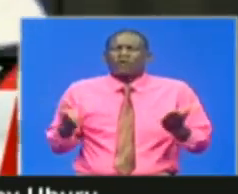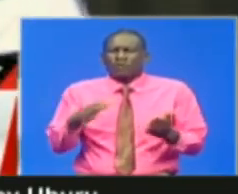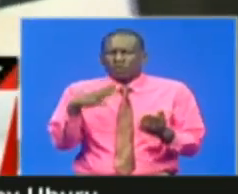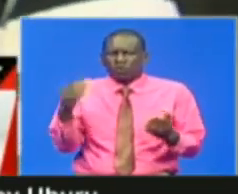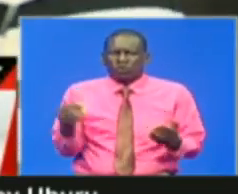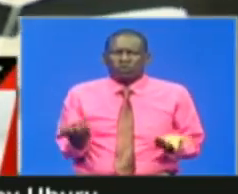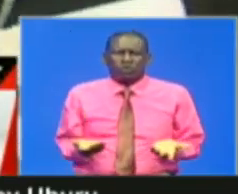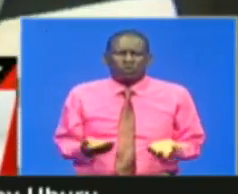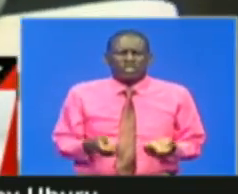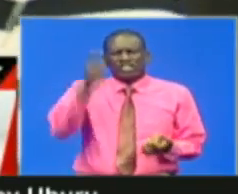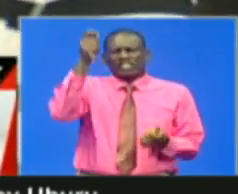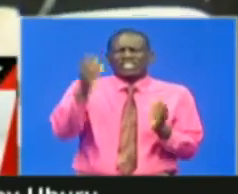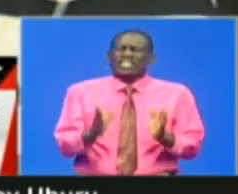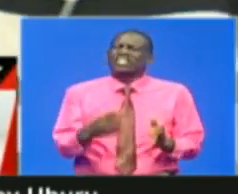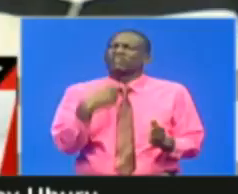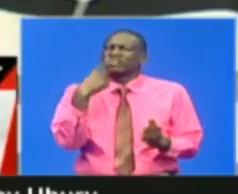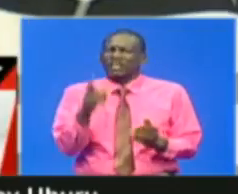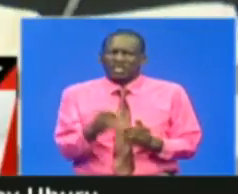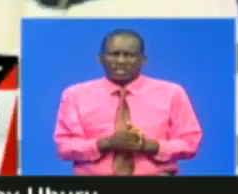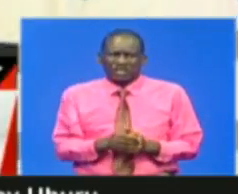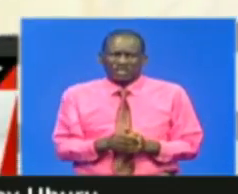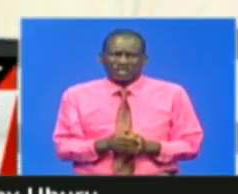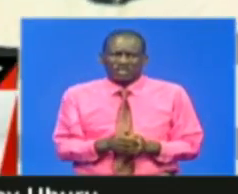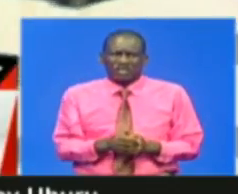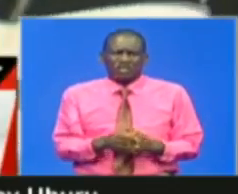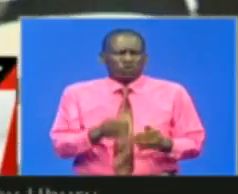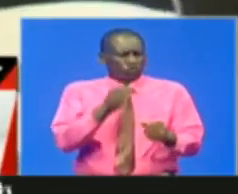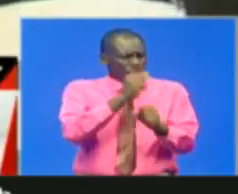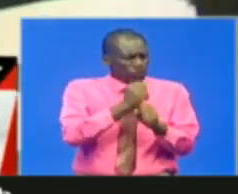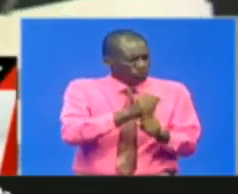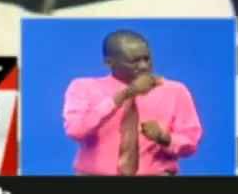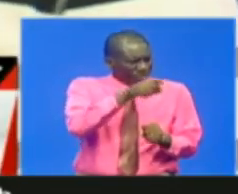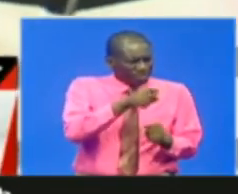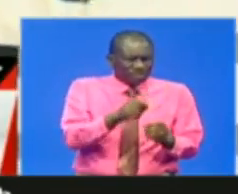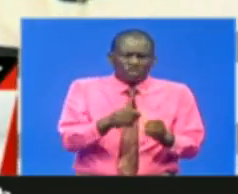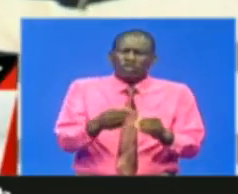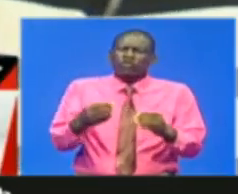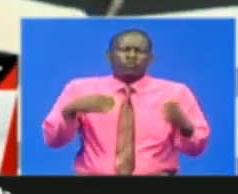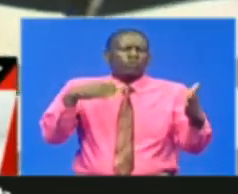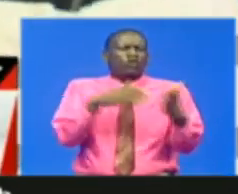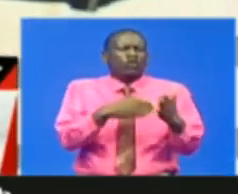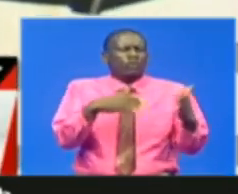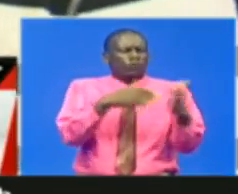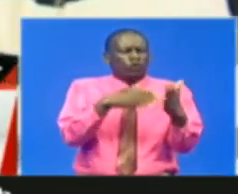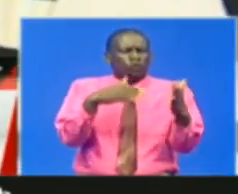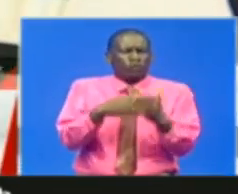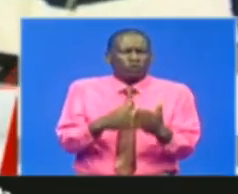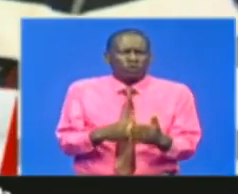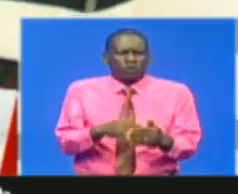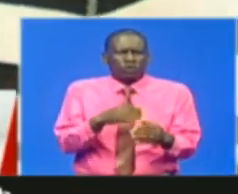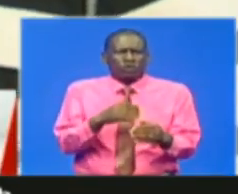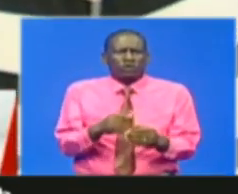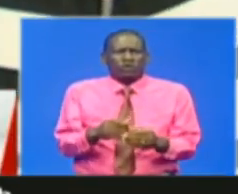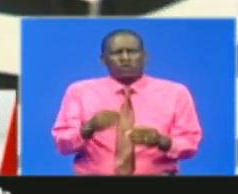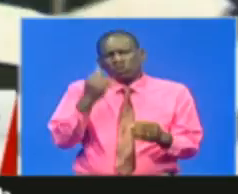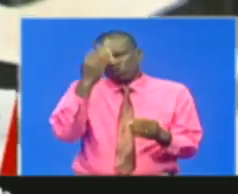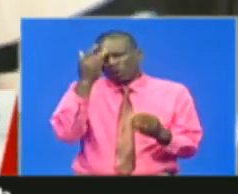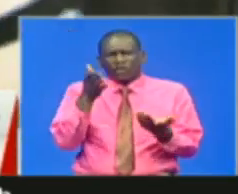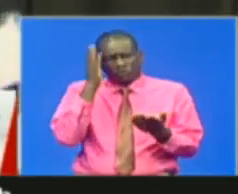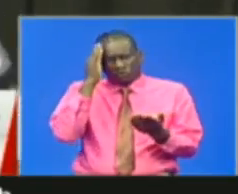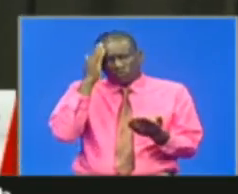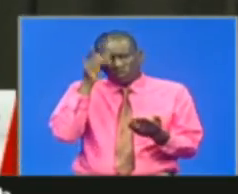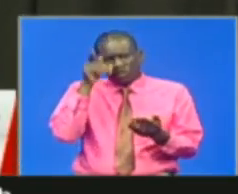oh, jaji amesema, tunafanya kazi hii, unakuja una block, unaweka injunction. Kwani unafikiria